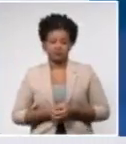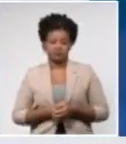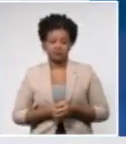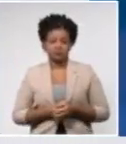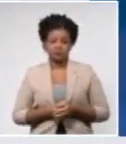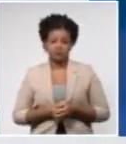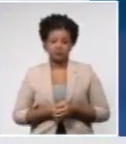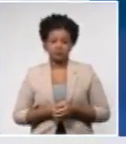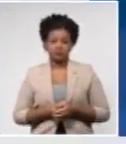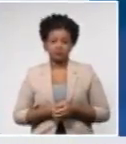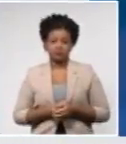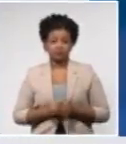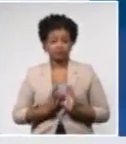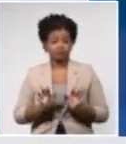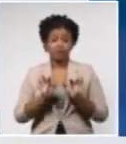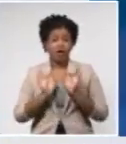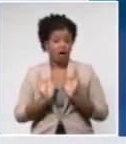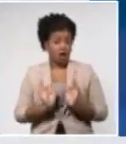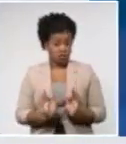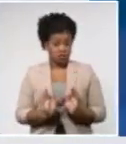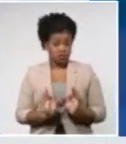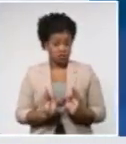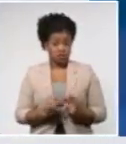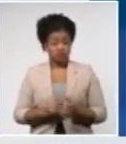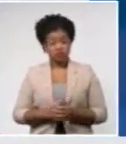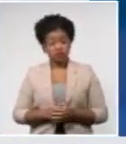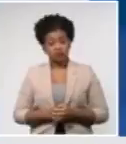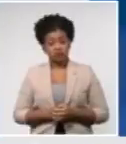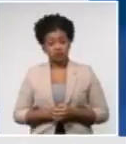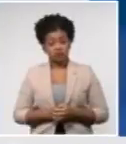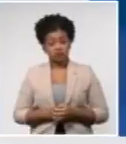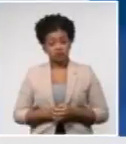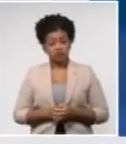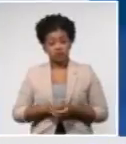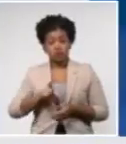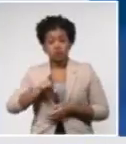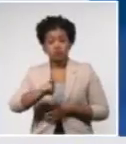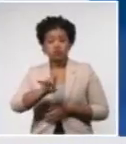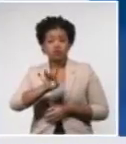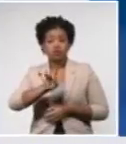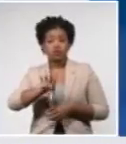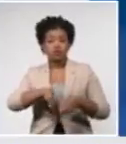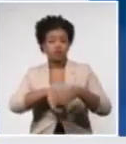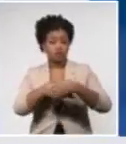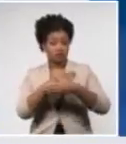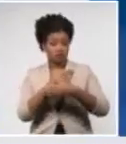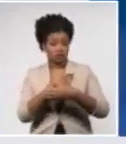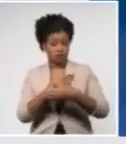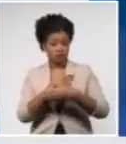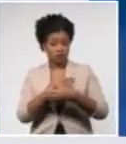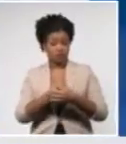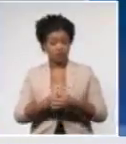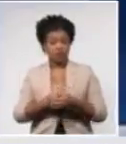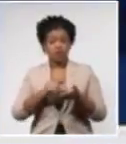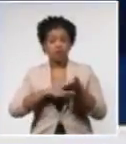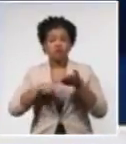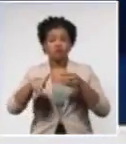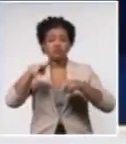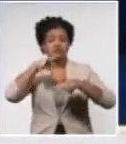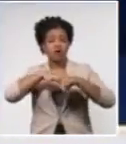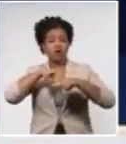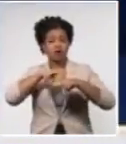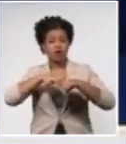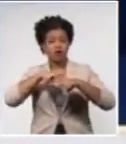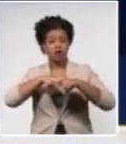And Havana, the capital, during the last 15 days, the province of Havana